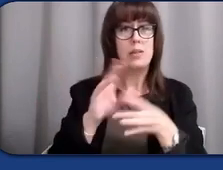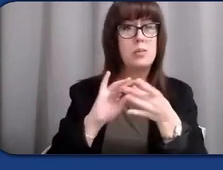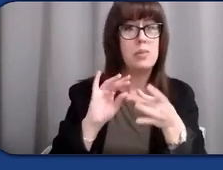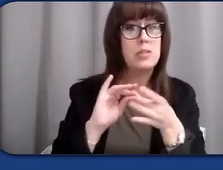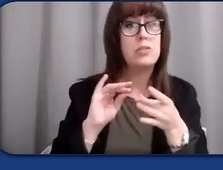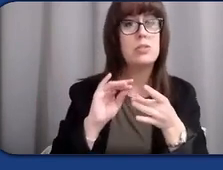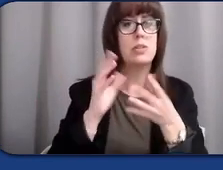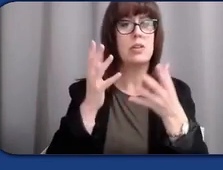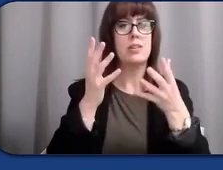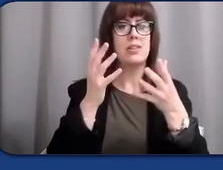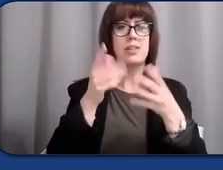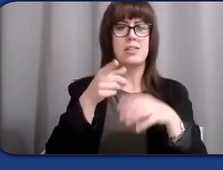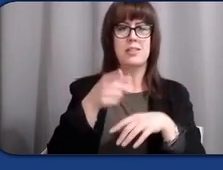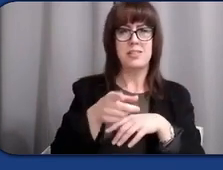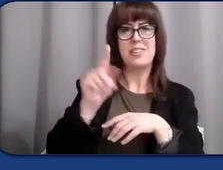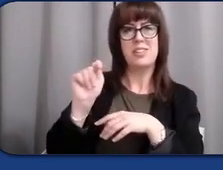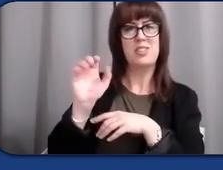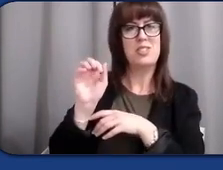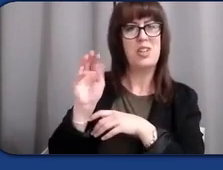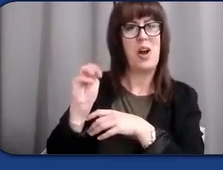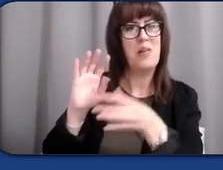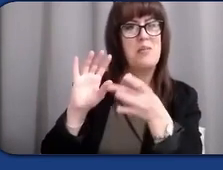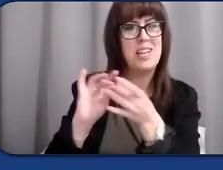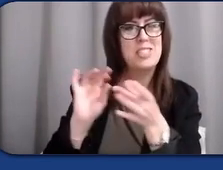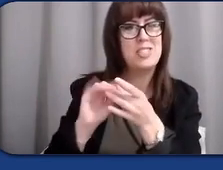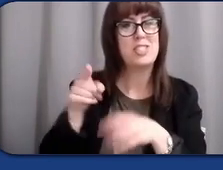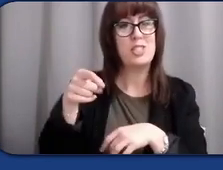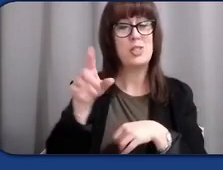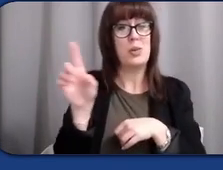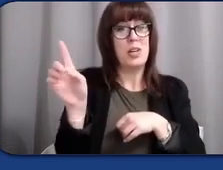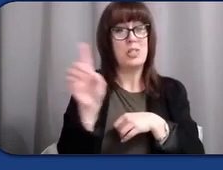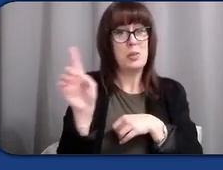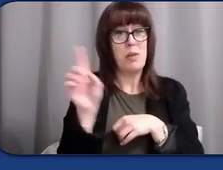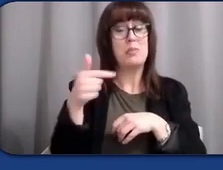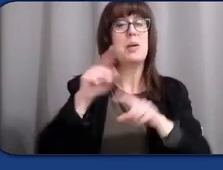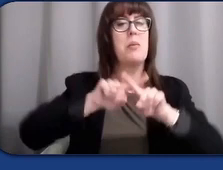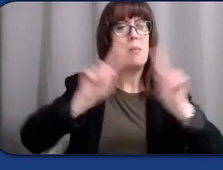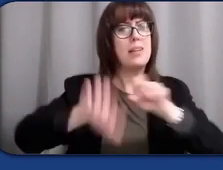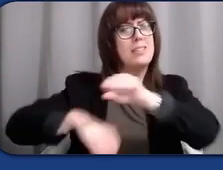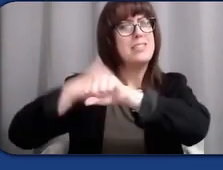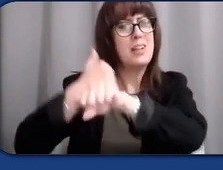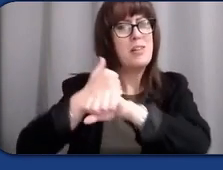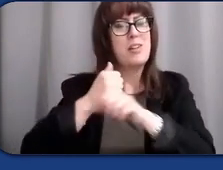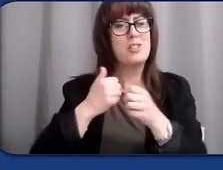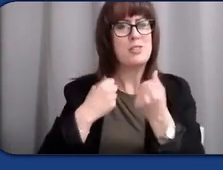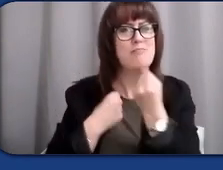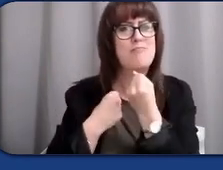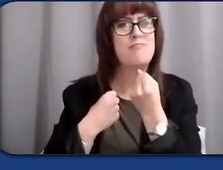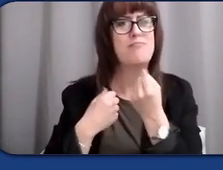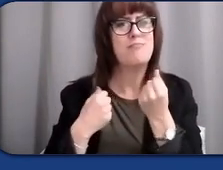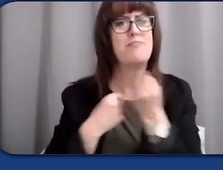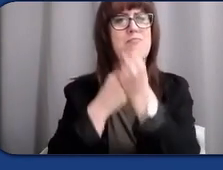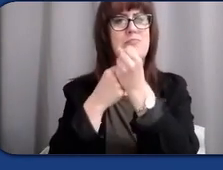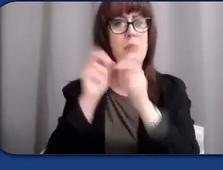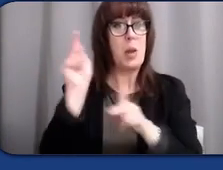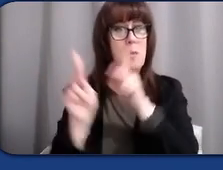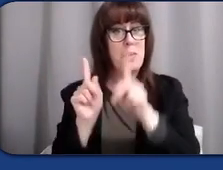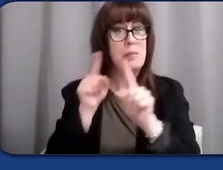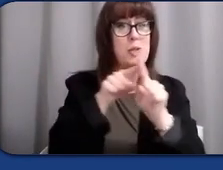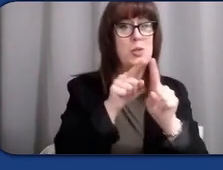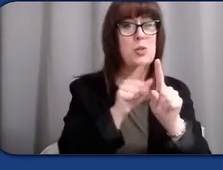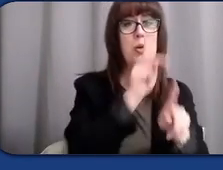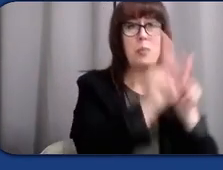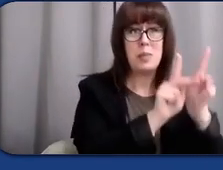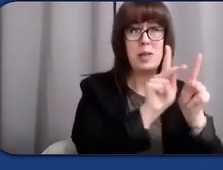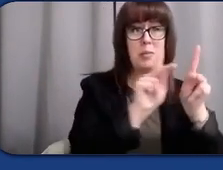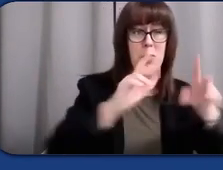said, building people to people, you call it diplomacy, I say building people to people relationships, and that actually is a basis